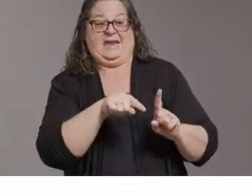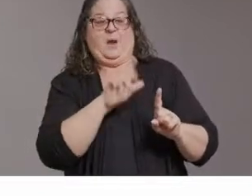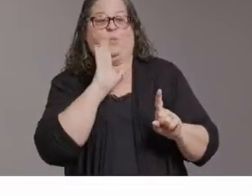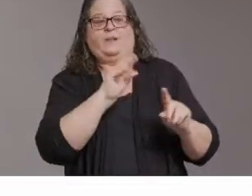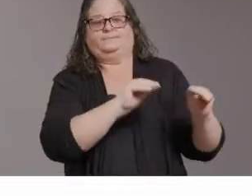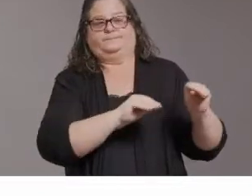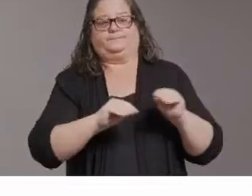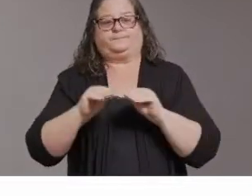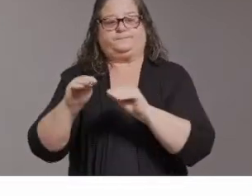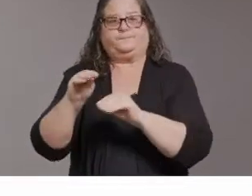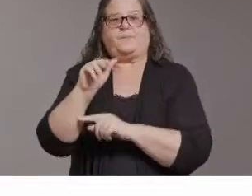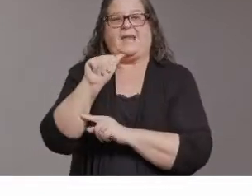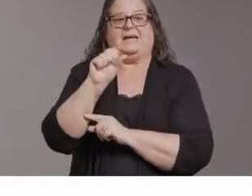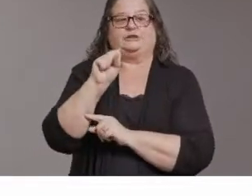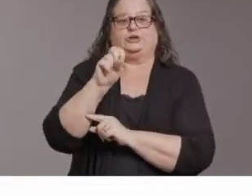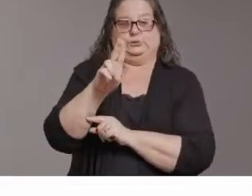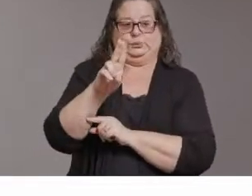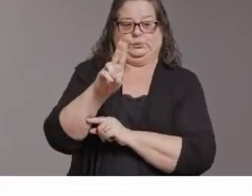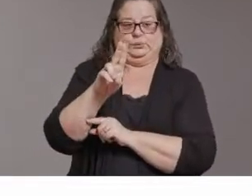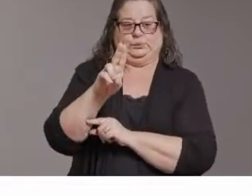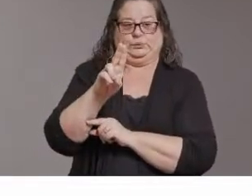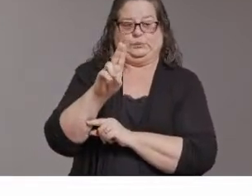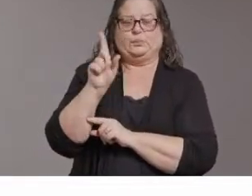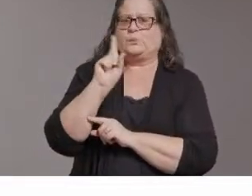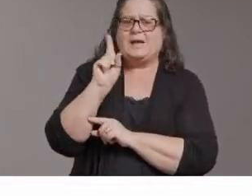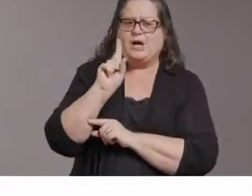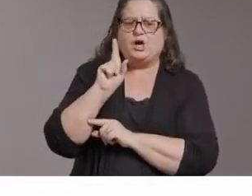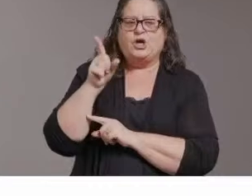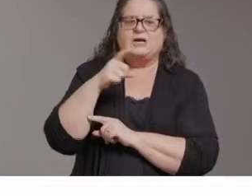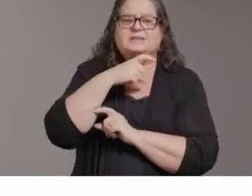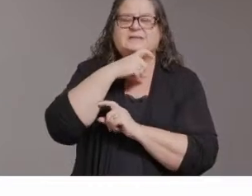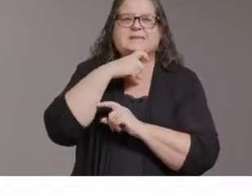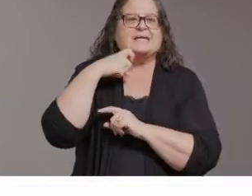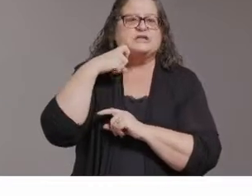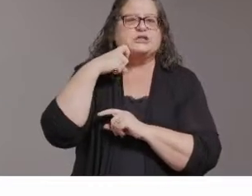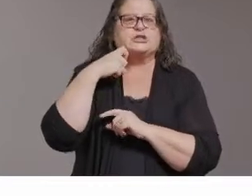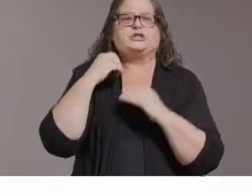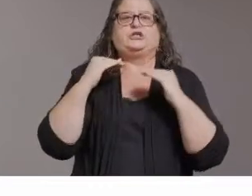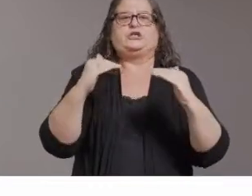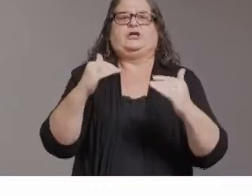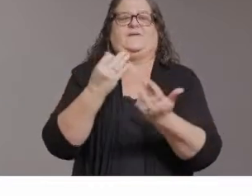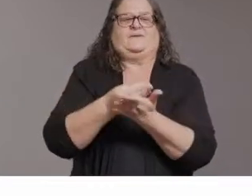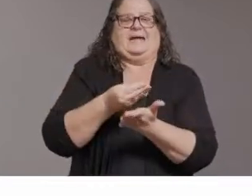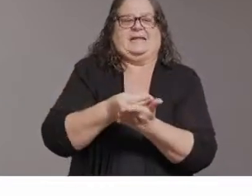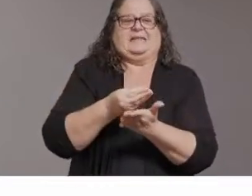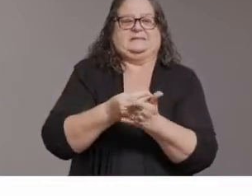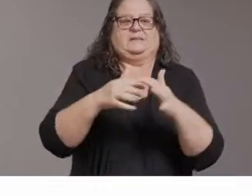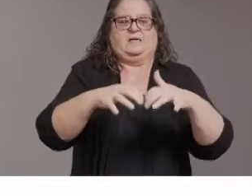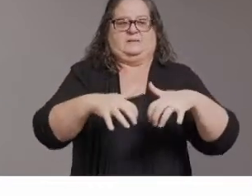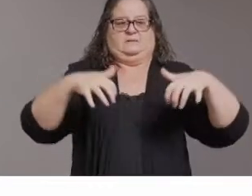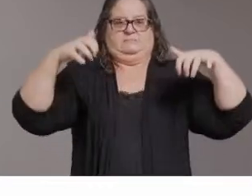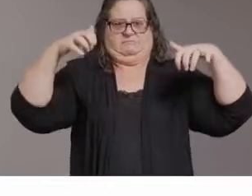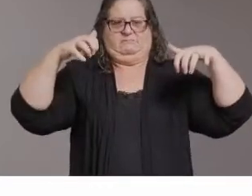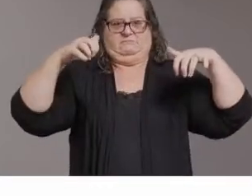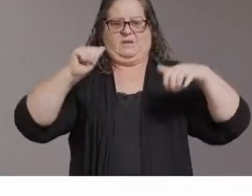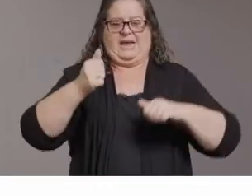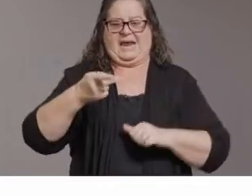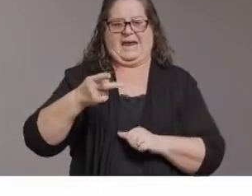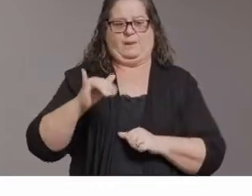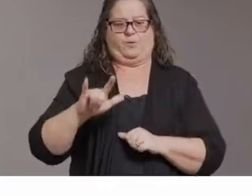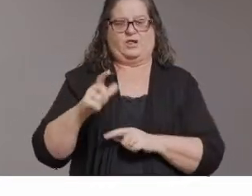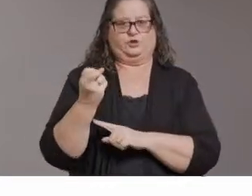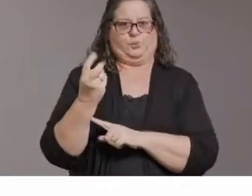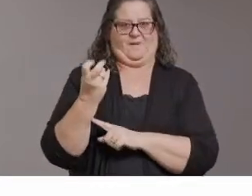Desert Financial Arena at 7 a.m. on Monday, April 12th. And so we're very excited about being able to